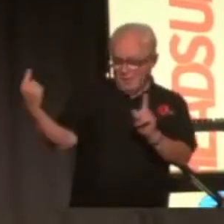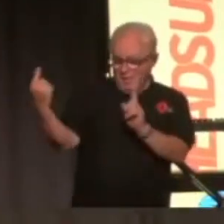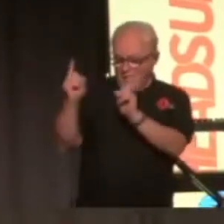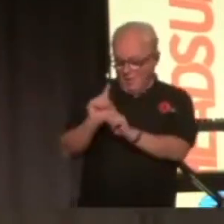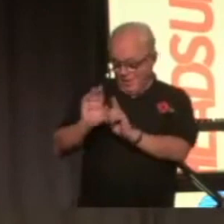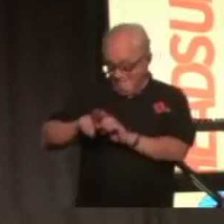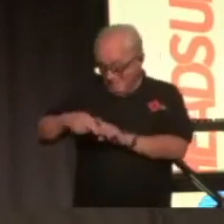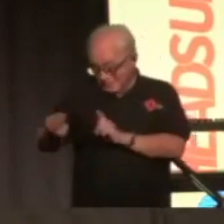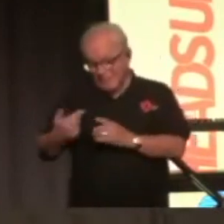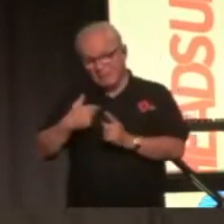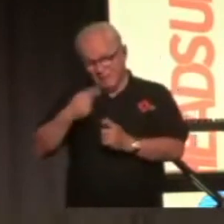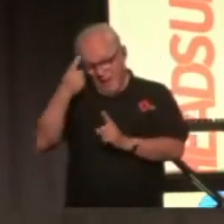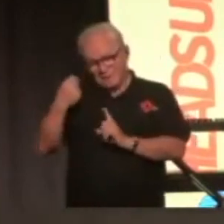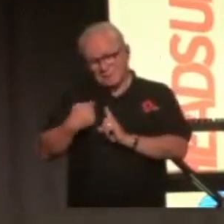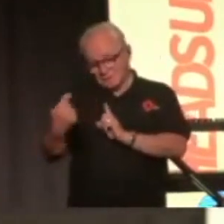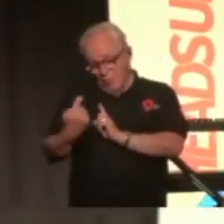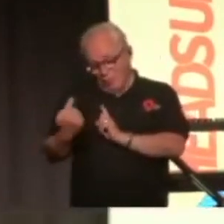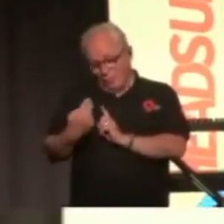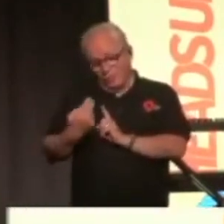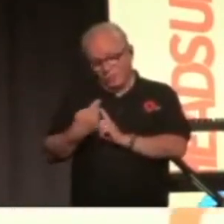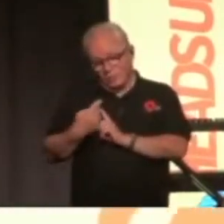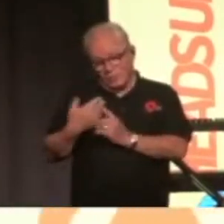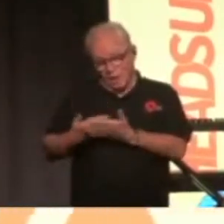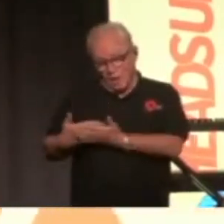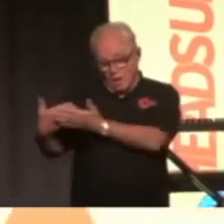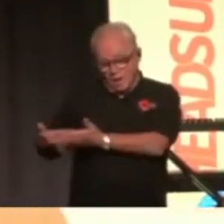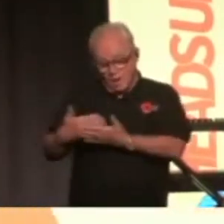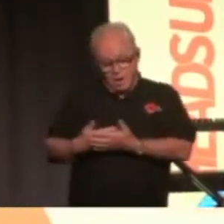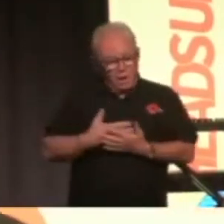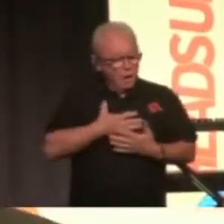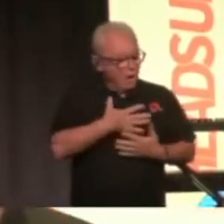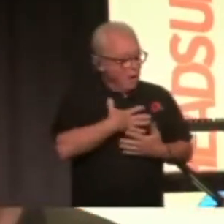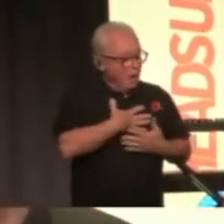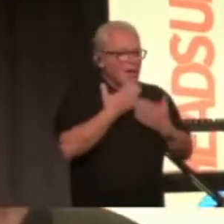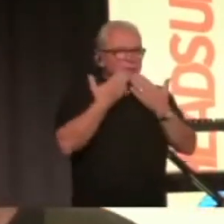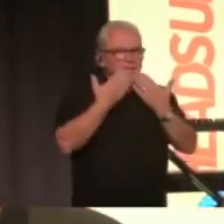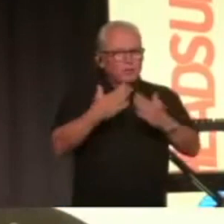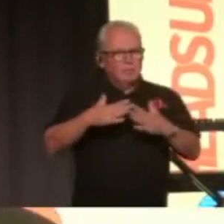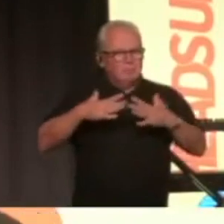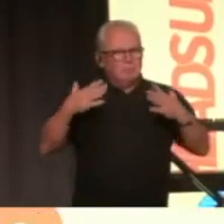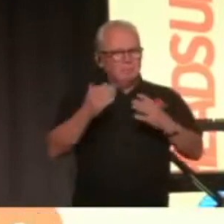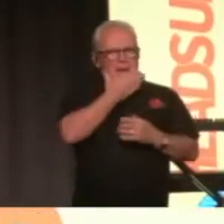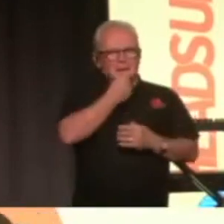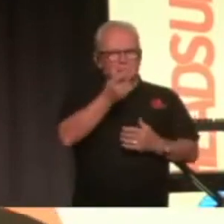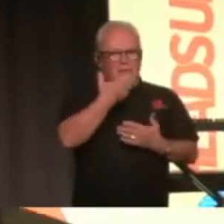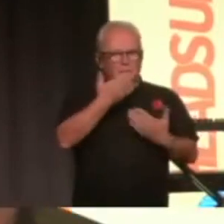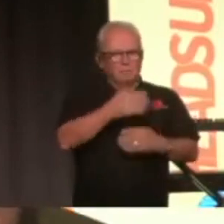Thank you big man.